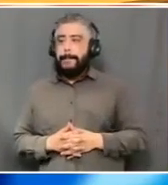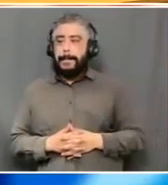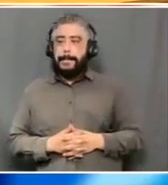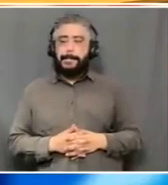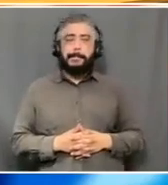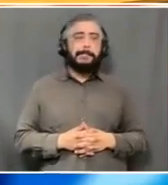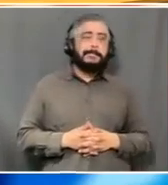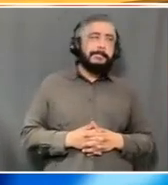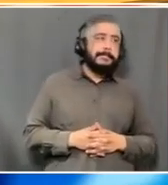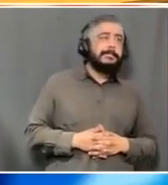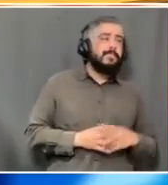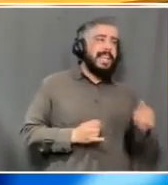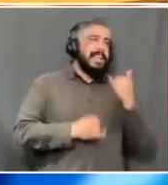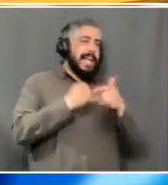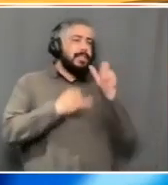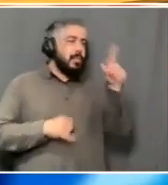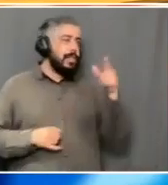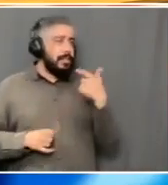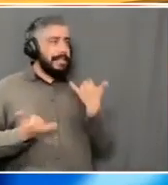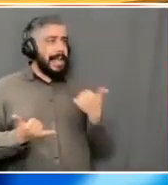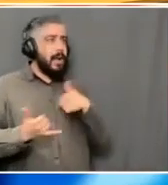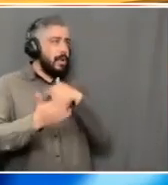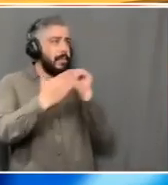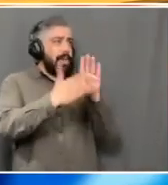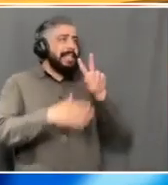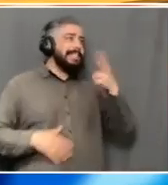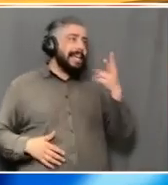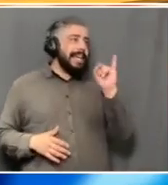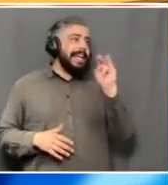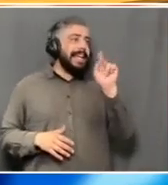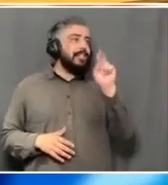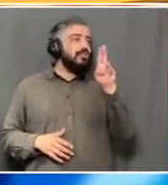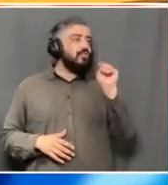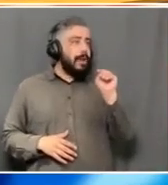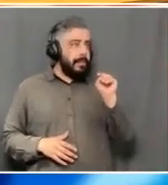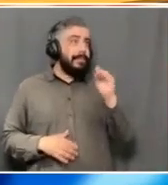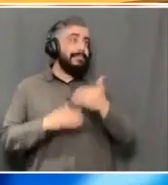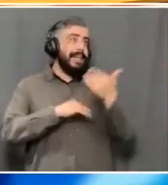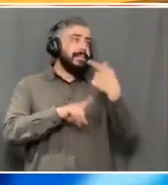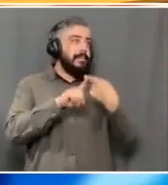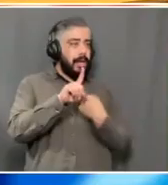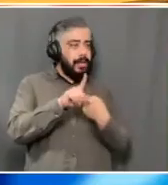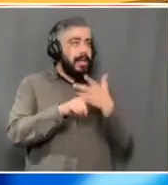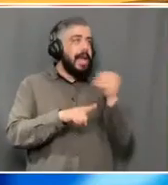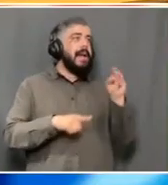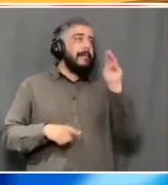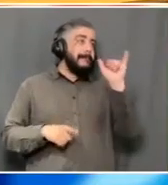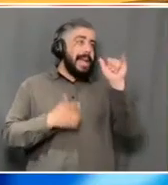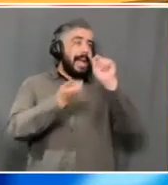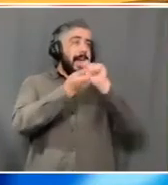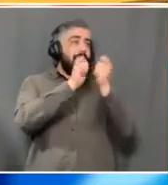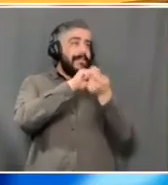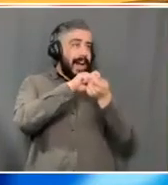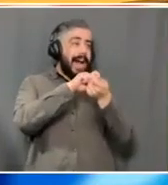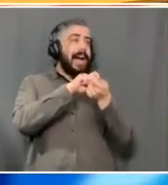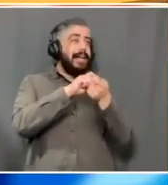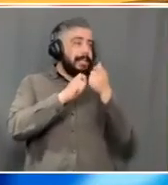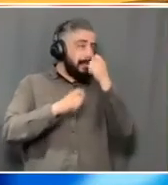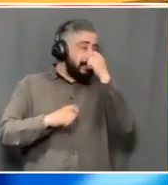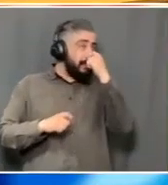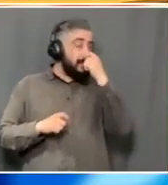And last question, as we approach the second interim next month and the May revise, which